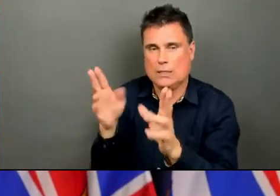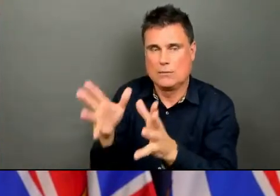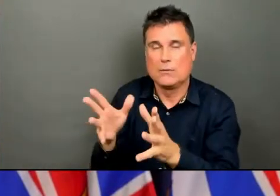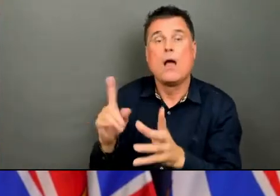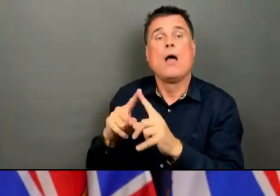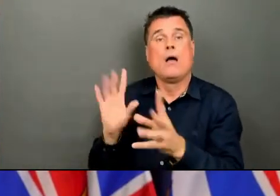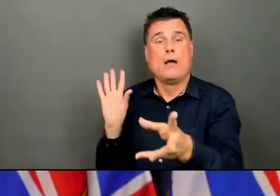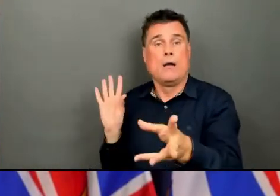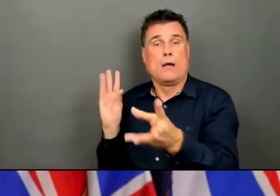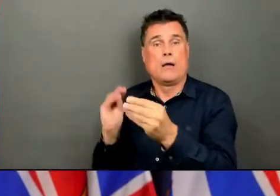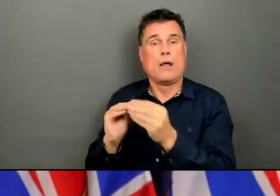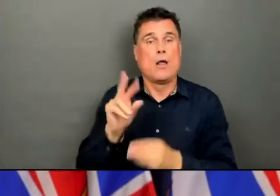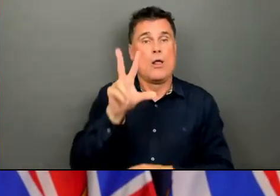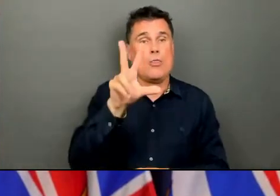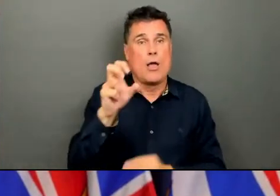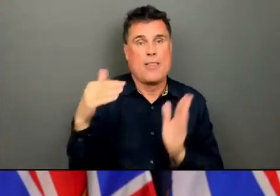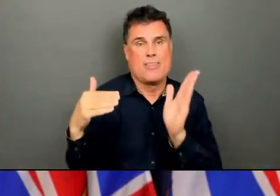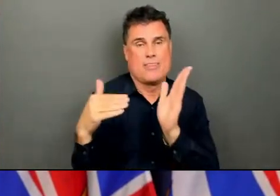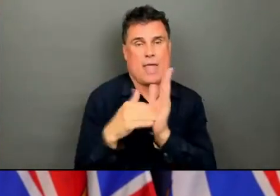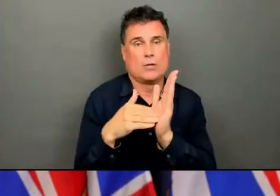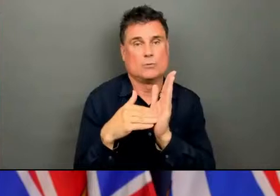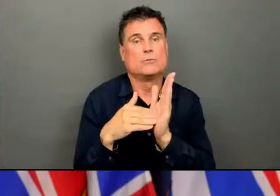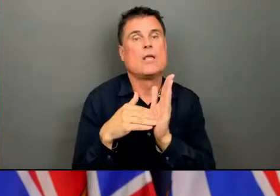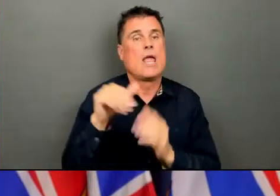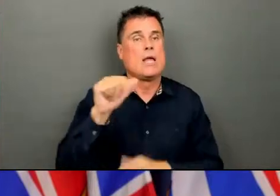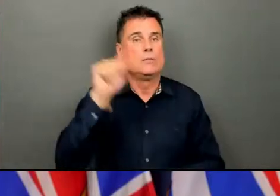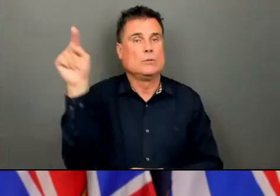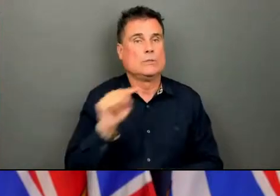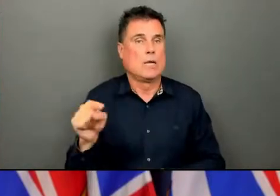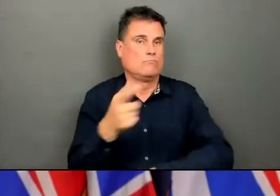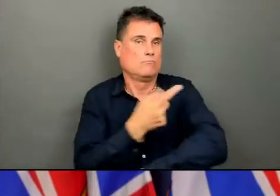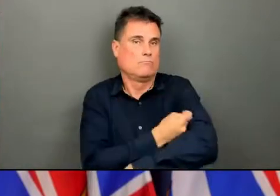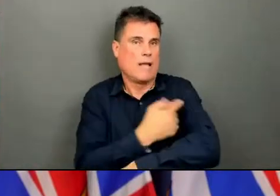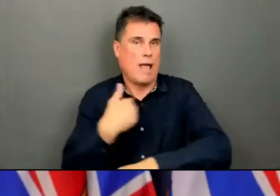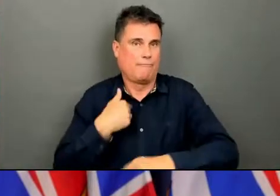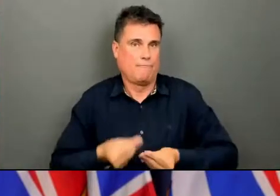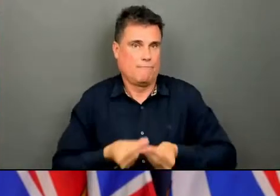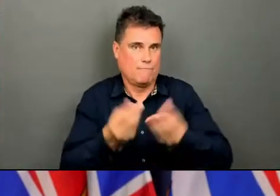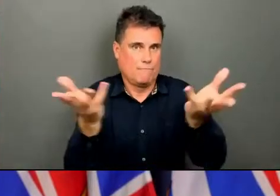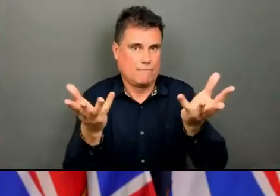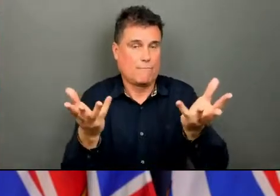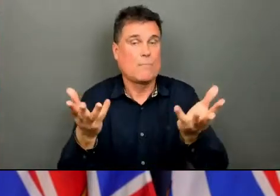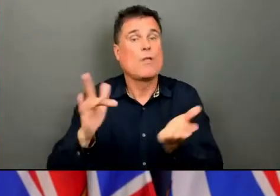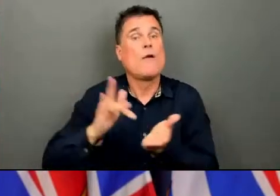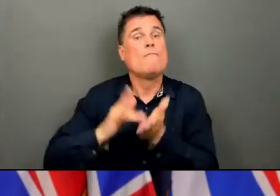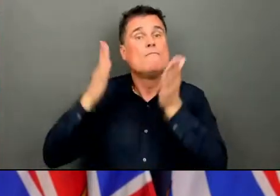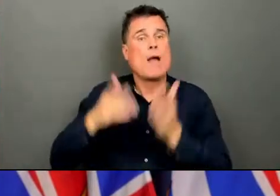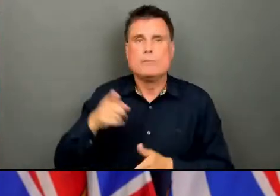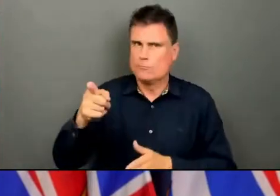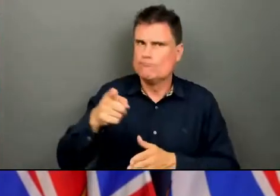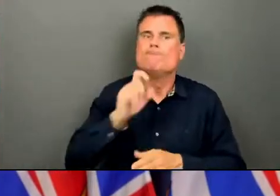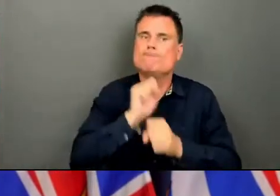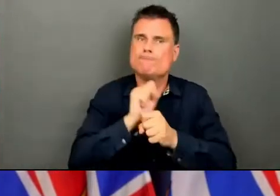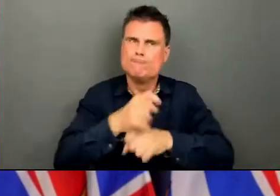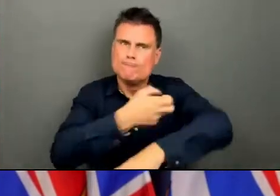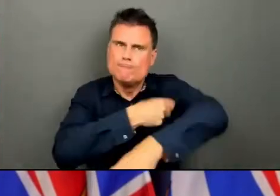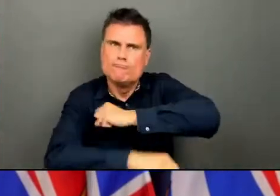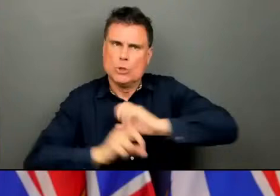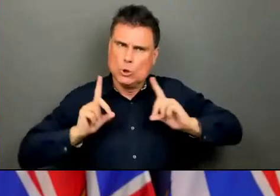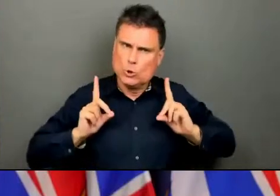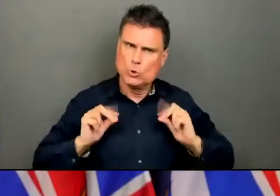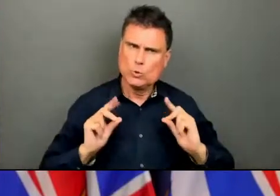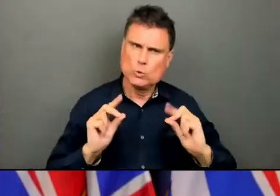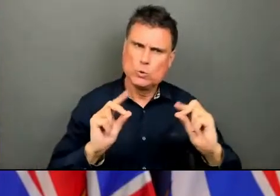people across BC of AstraZeneca. I think our pharmacists have really stepped up and done an excellent job, and we are